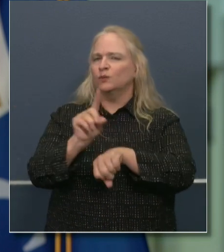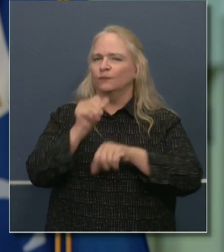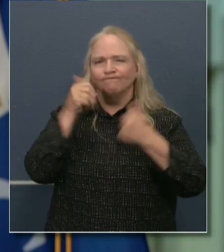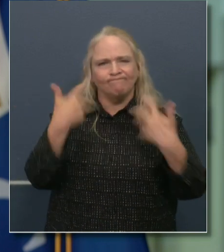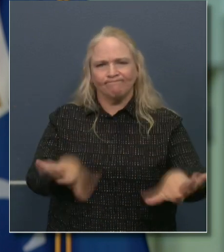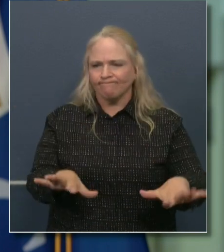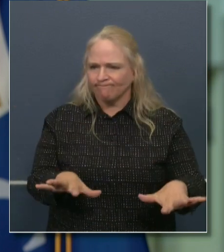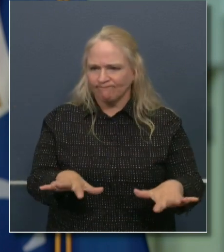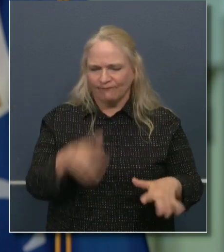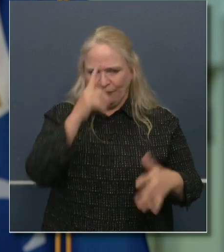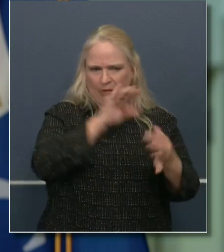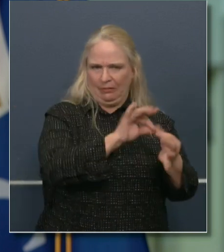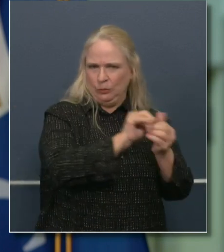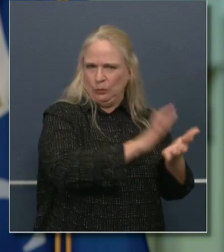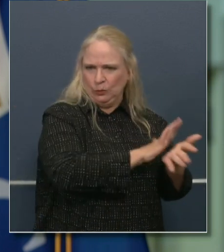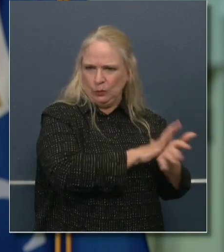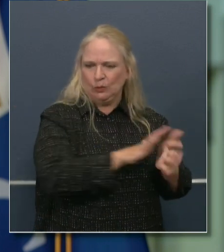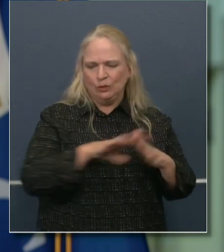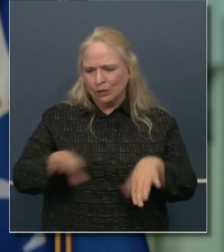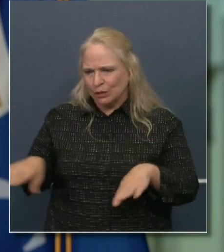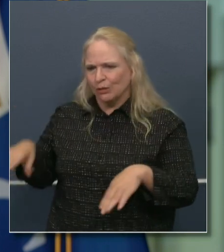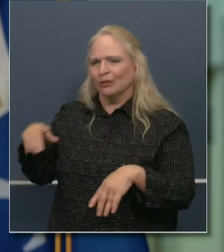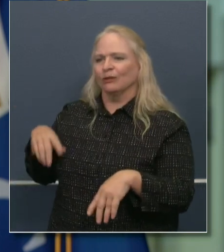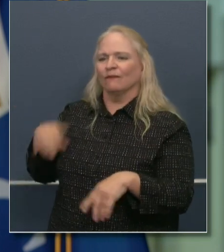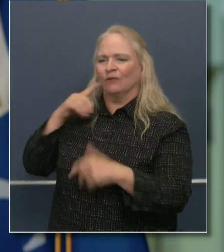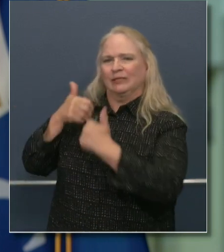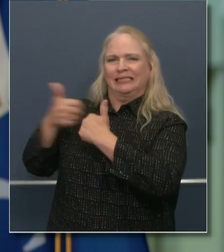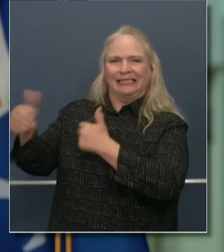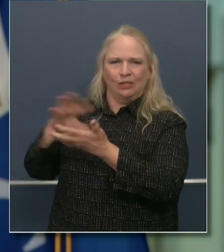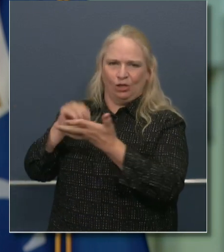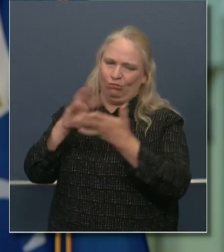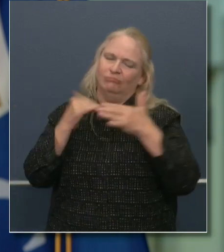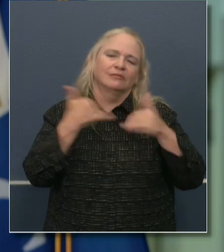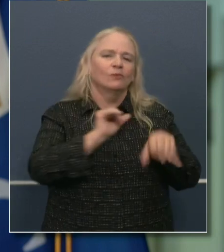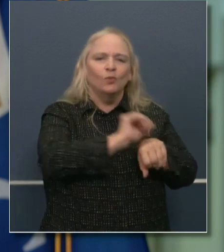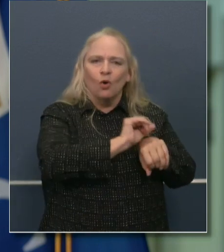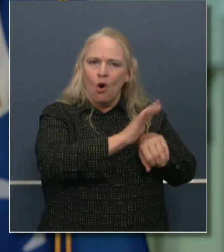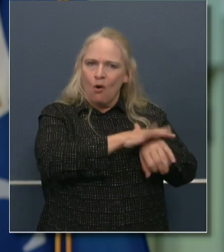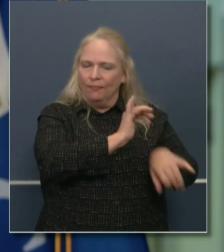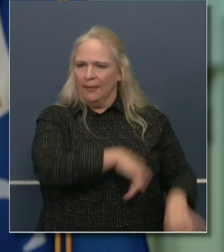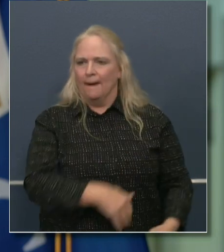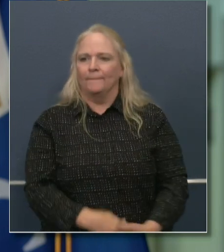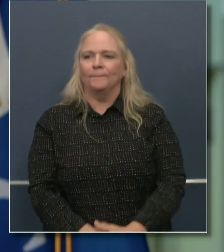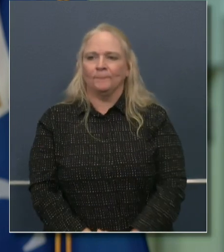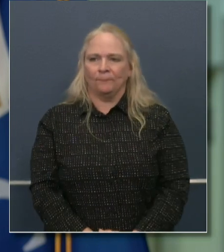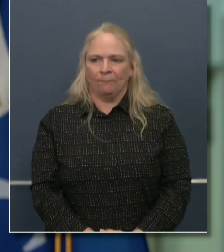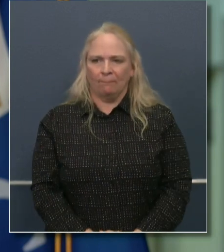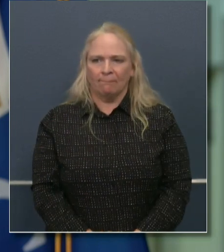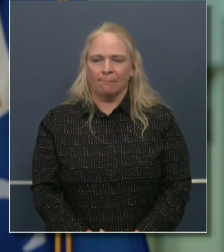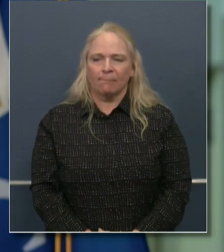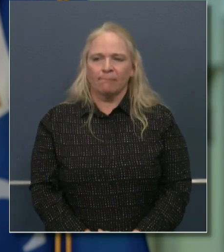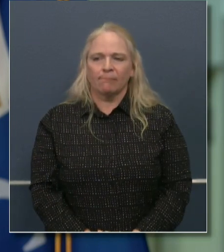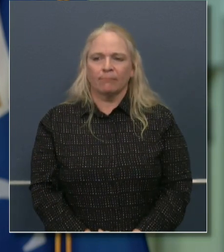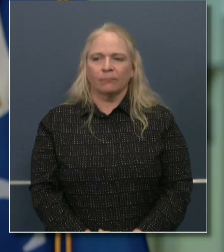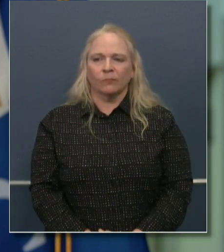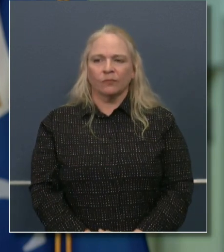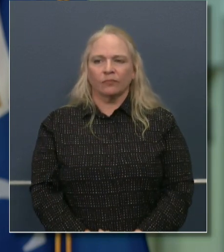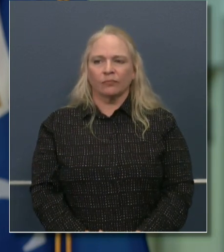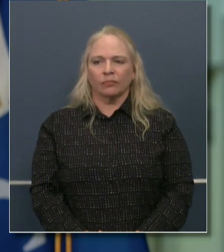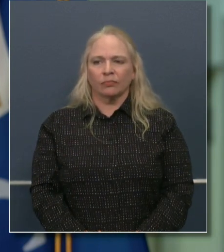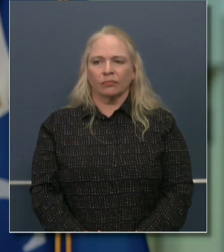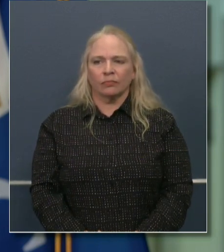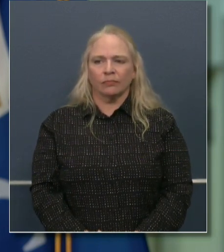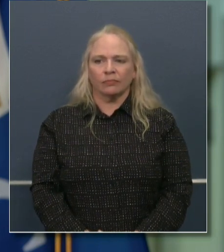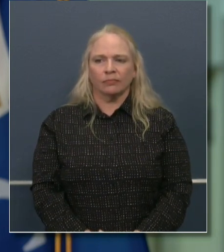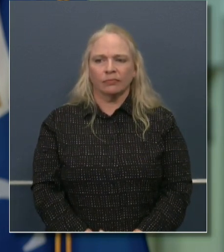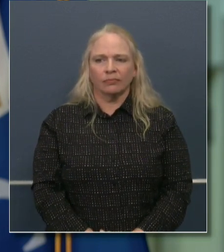make determination based upon background infection rates, based upon their own physical constraints, the